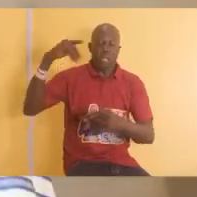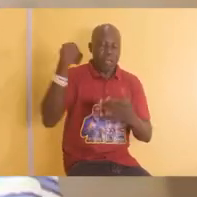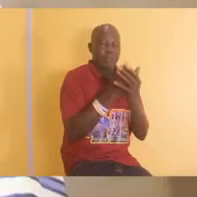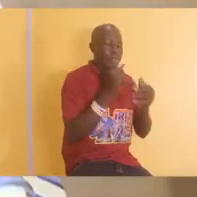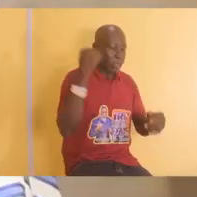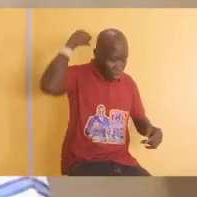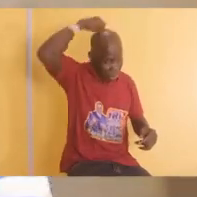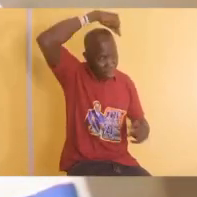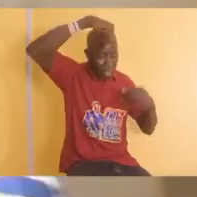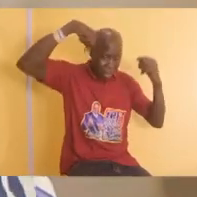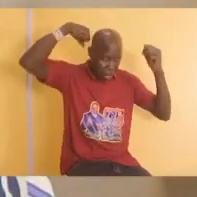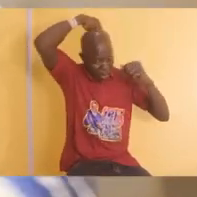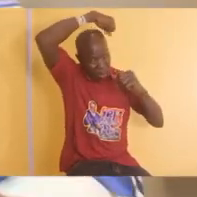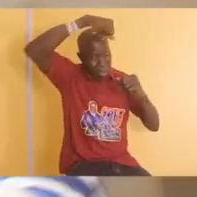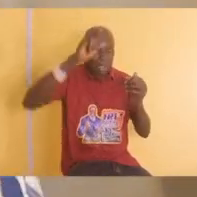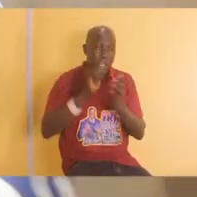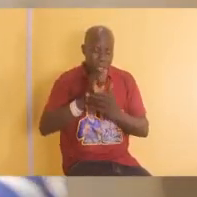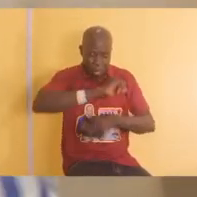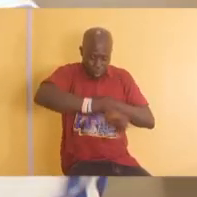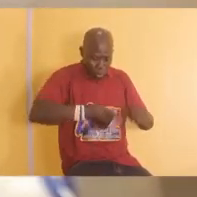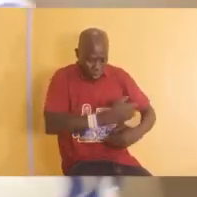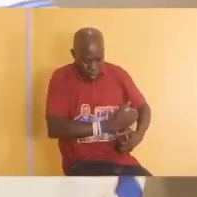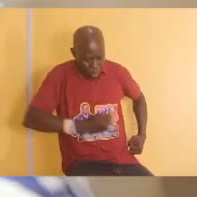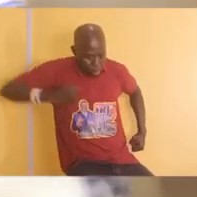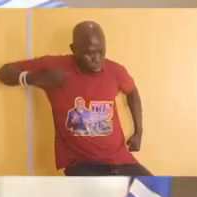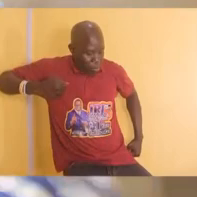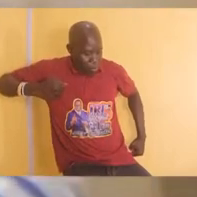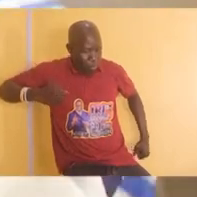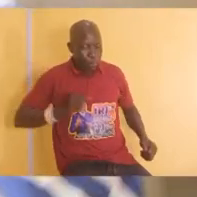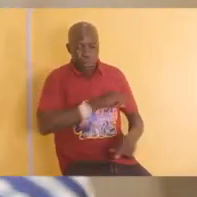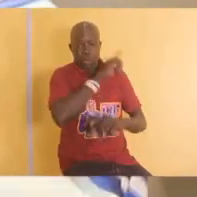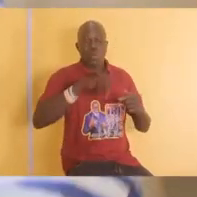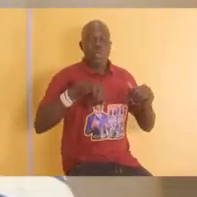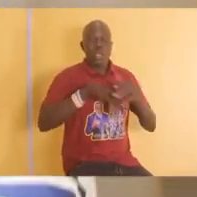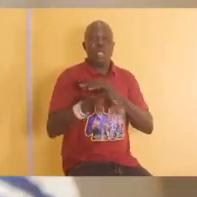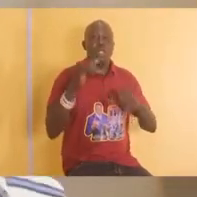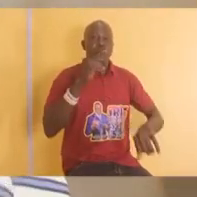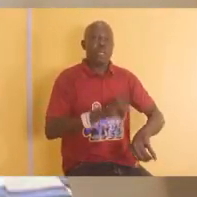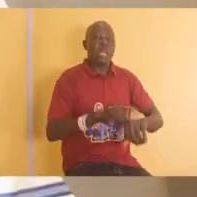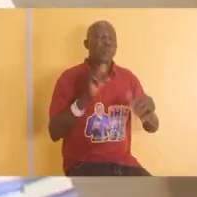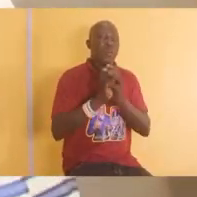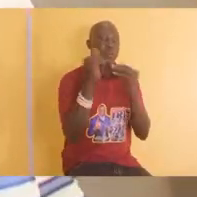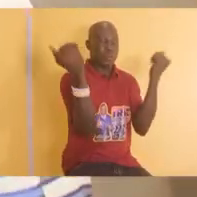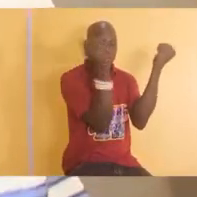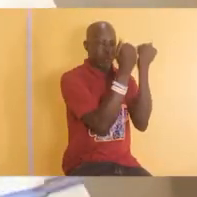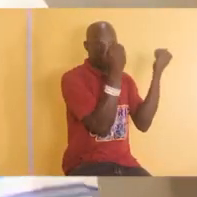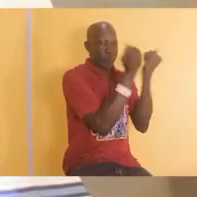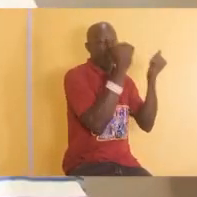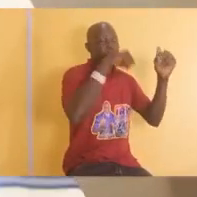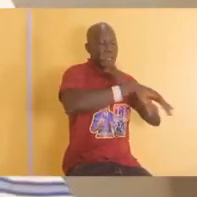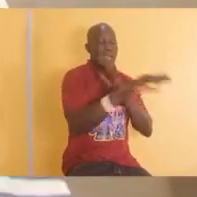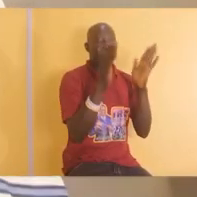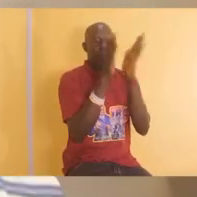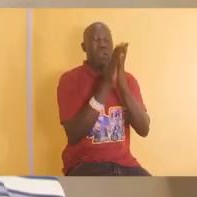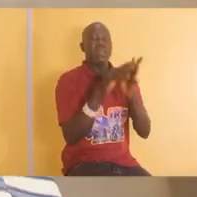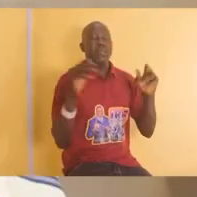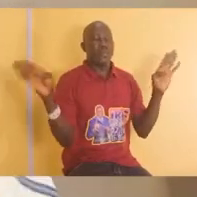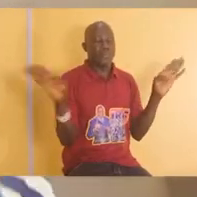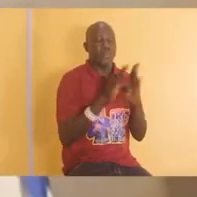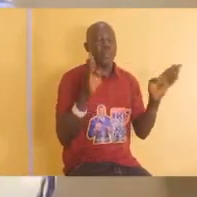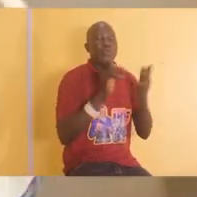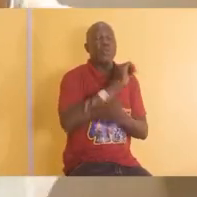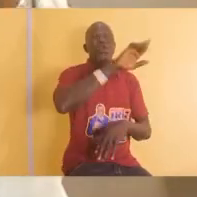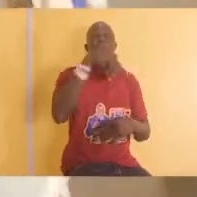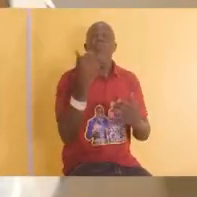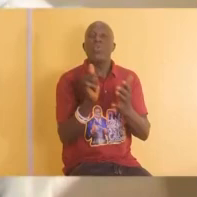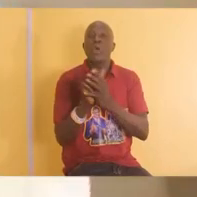sin, your sin, your sin, your sin, your sin, your sin, your sin, your sin, your sin, your sin, your sin,